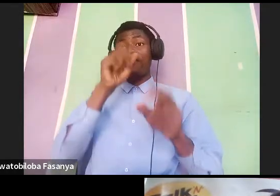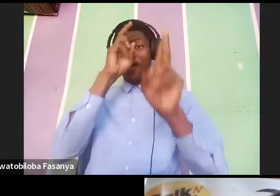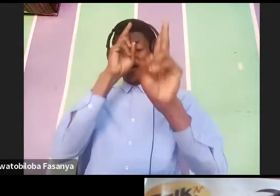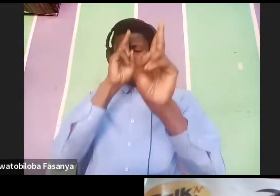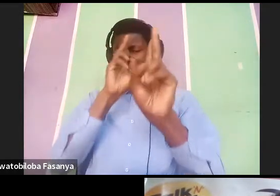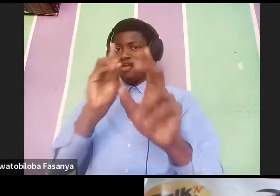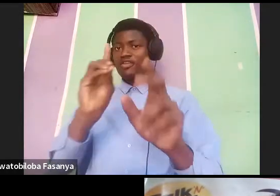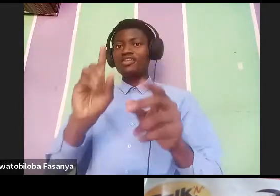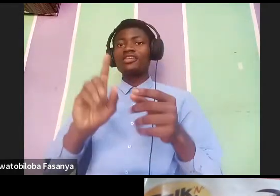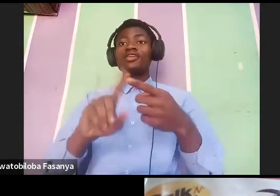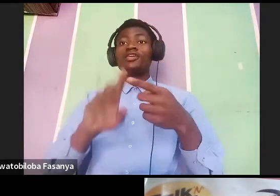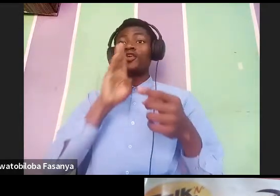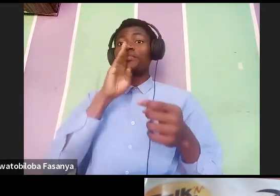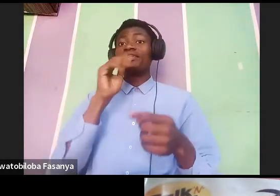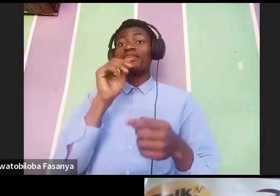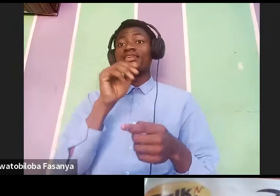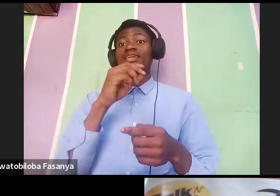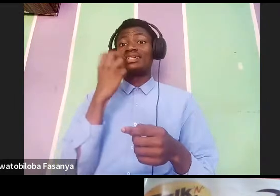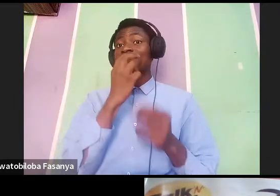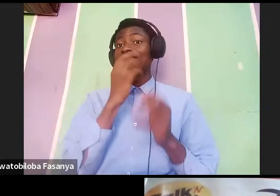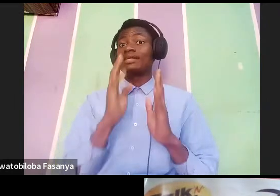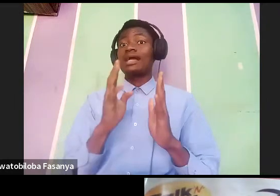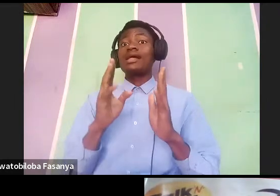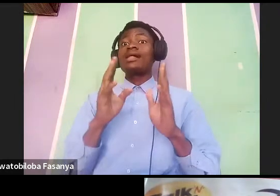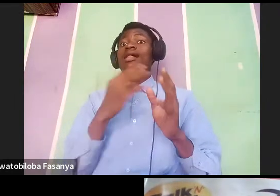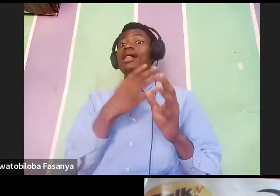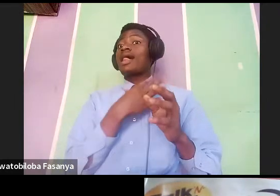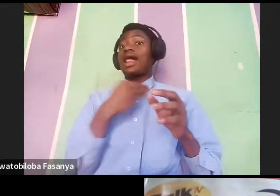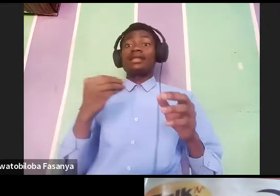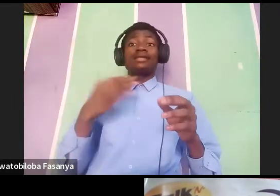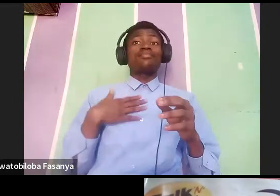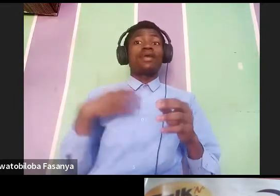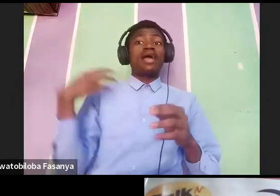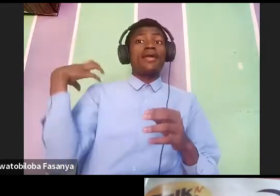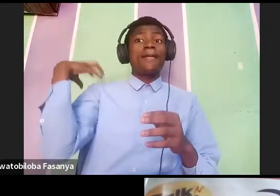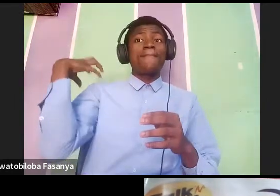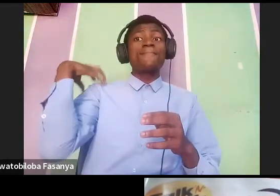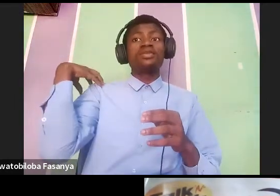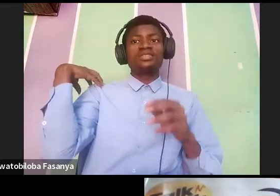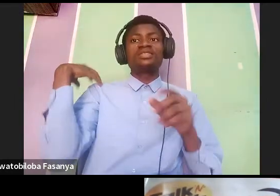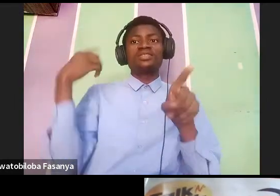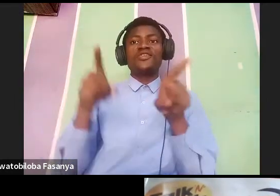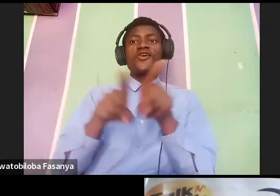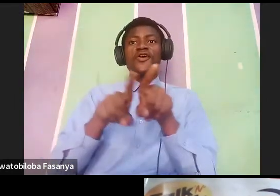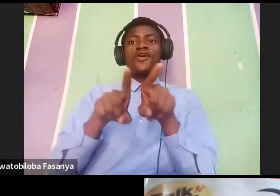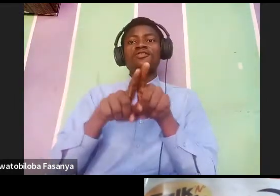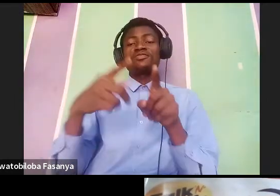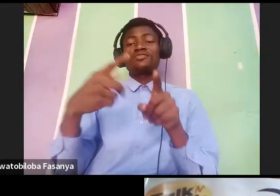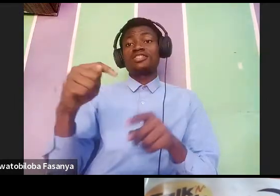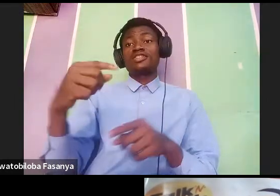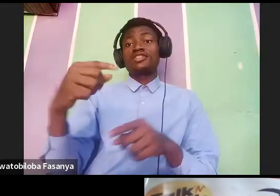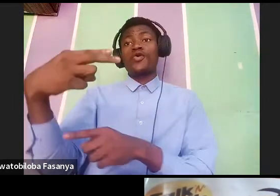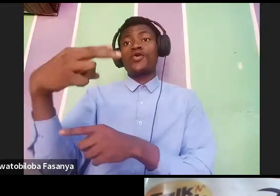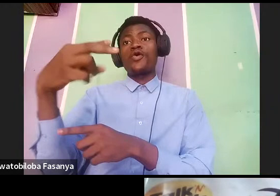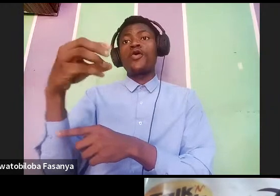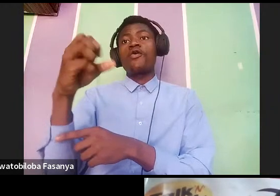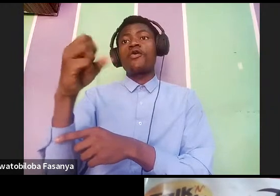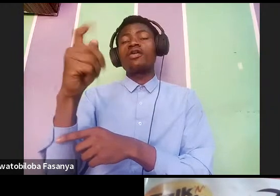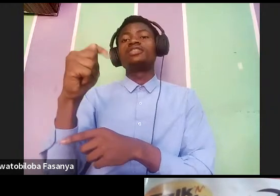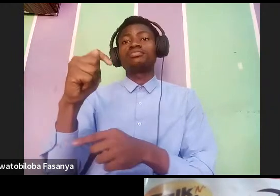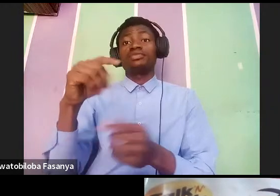a speaker, and my boss is actually the host. So it's actually a very great privilege, and I really, really appreciate